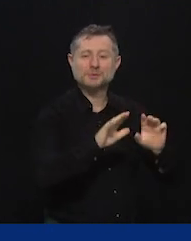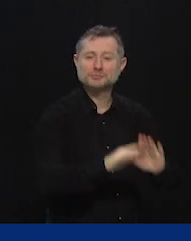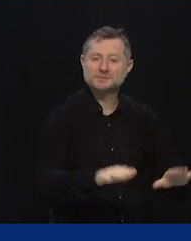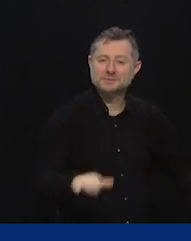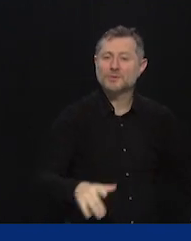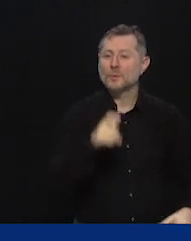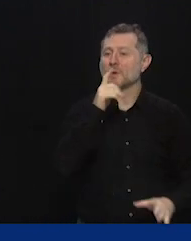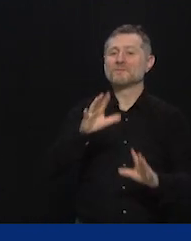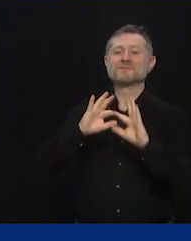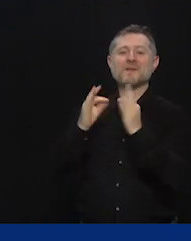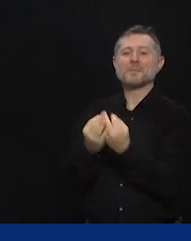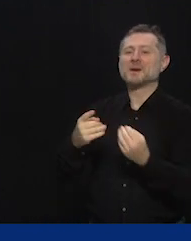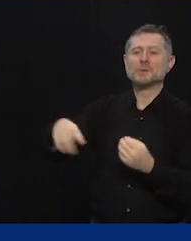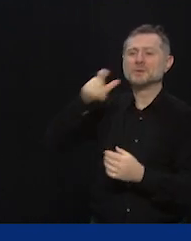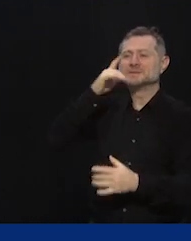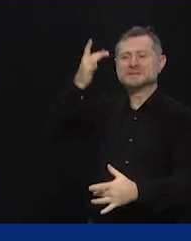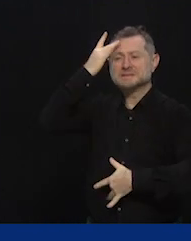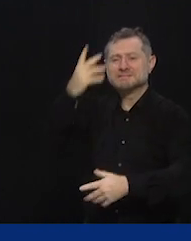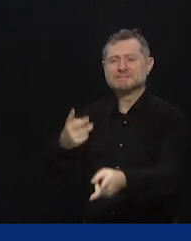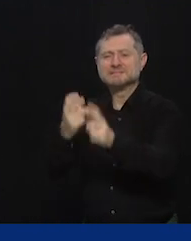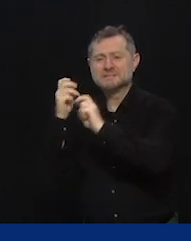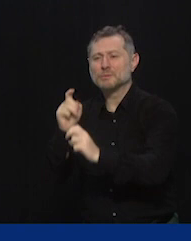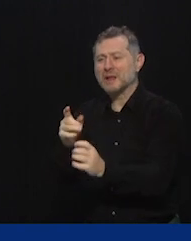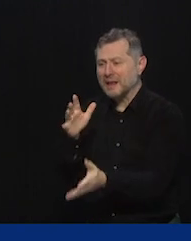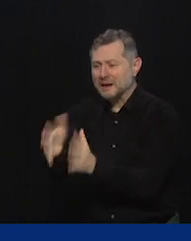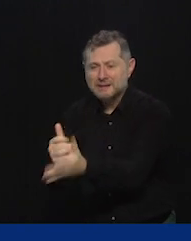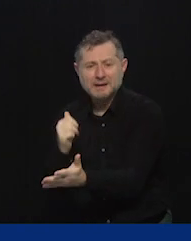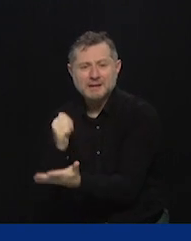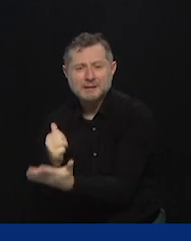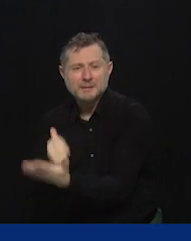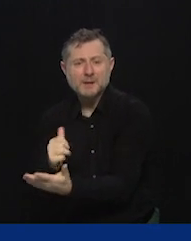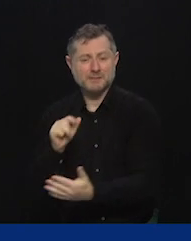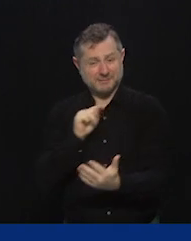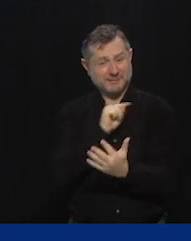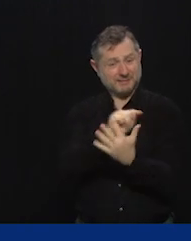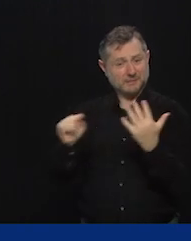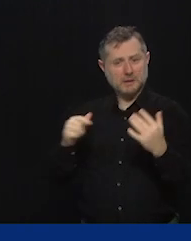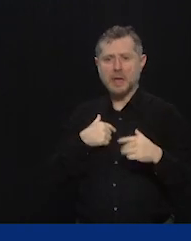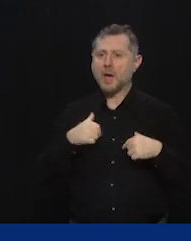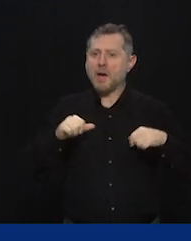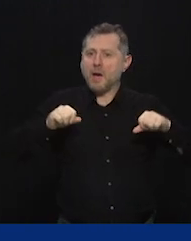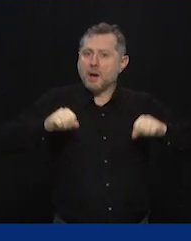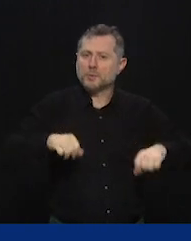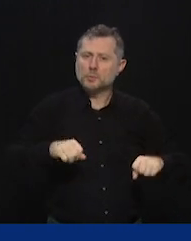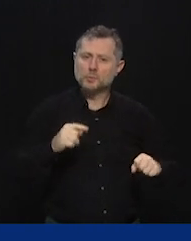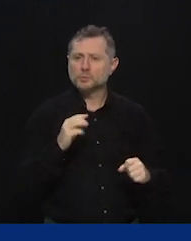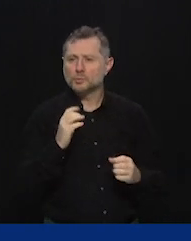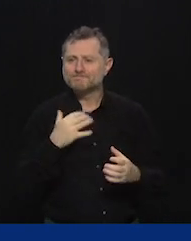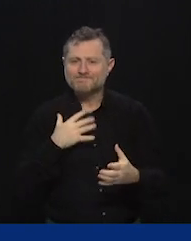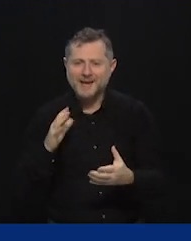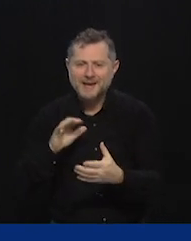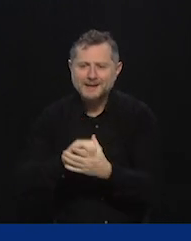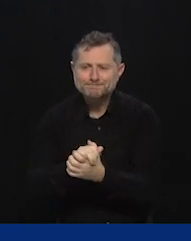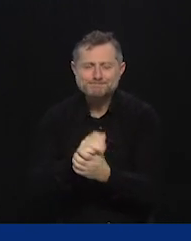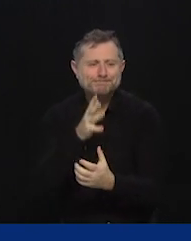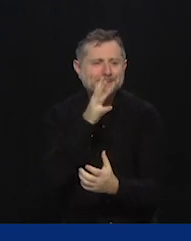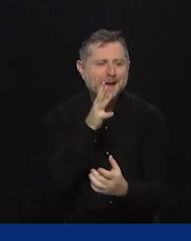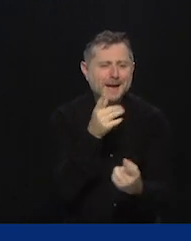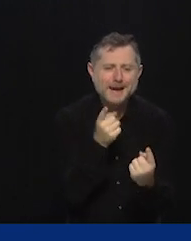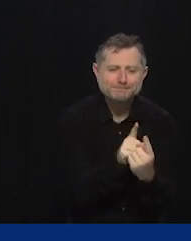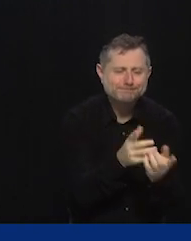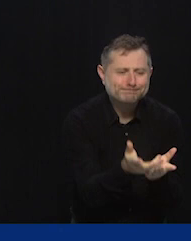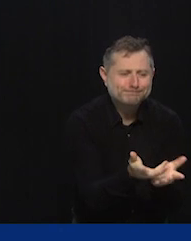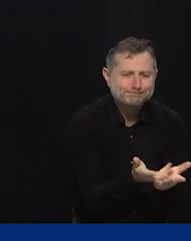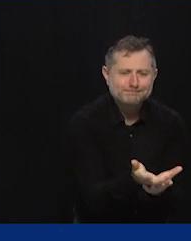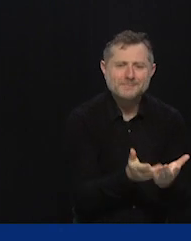And I was able to be there holding my own mother's hand as she took her last breath a few years back, just as